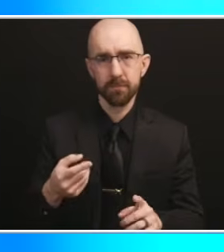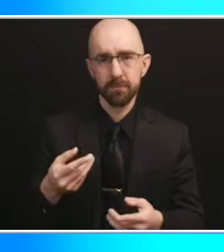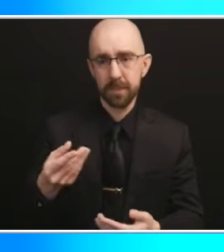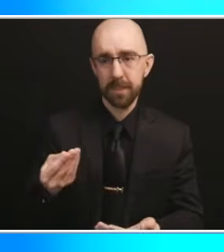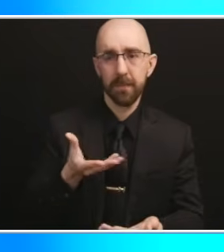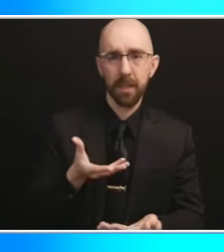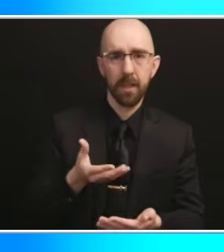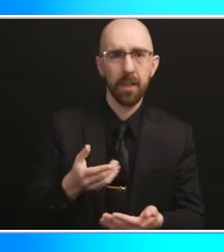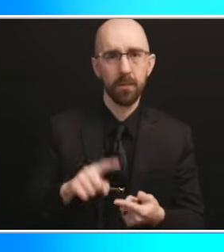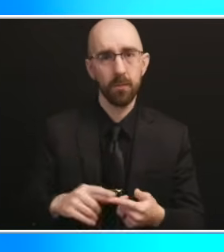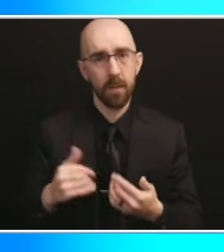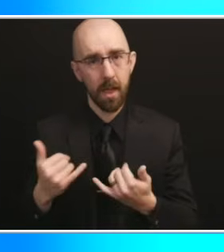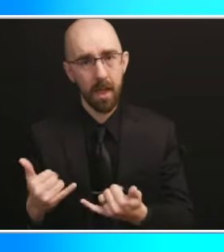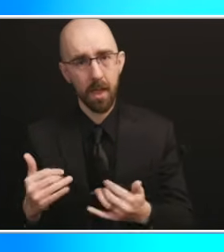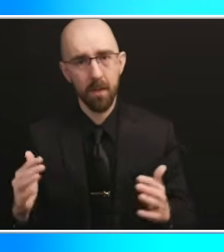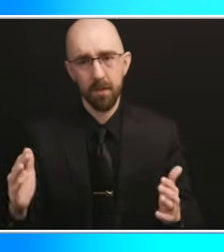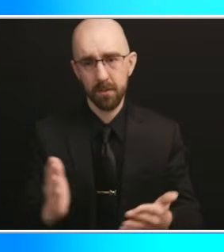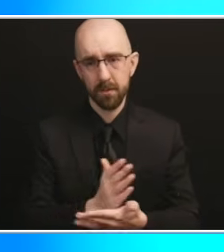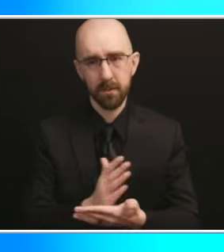now,